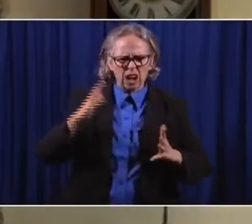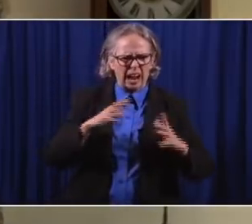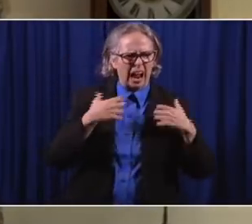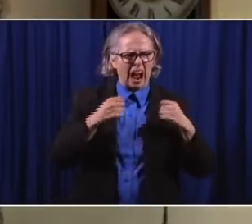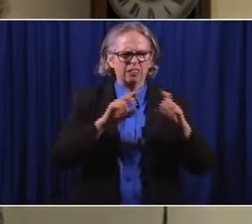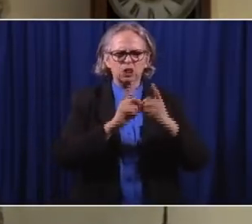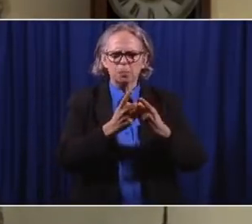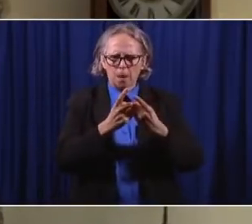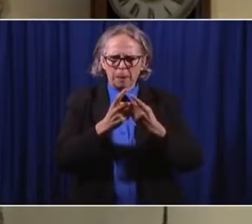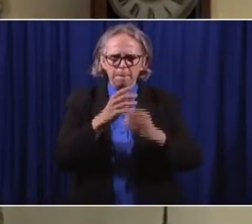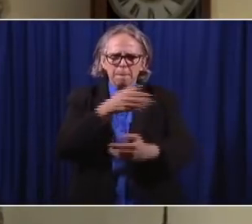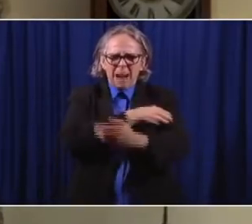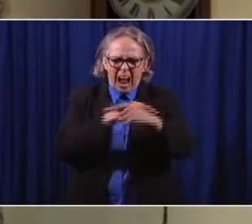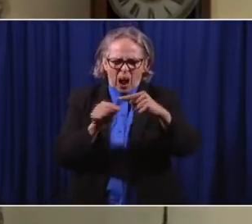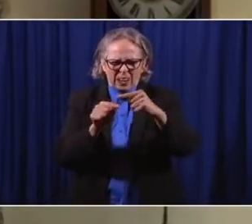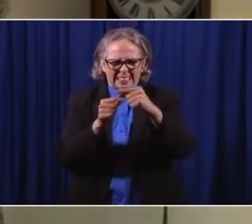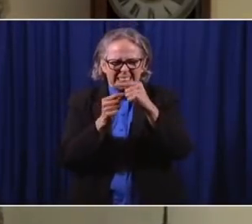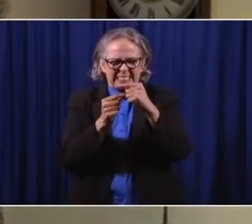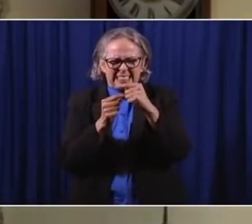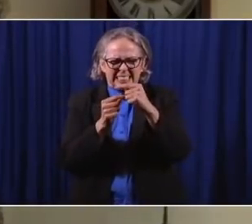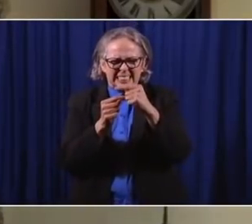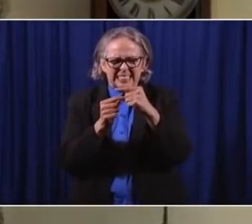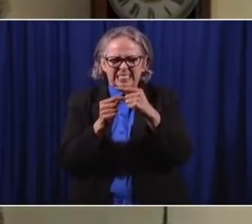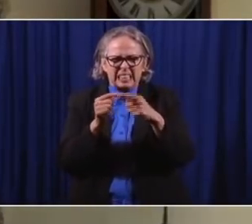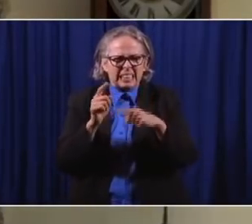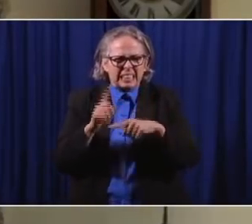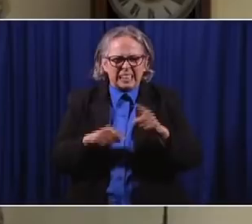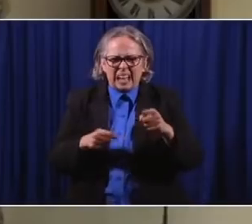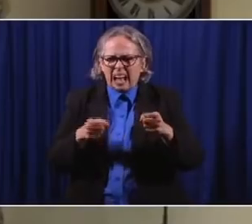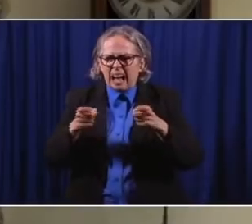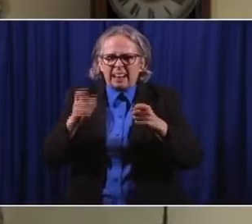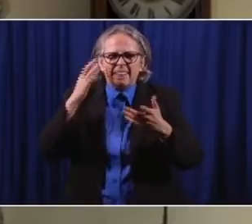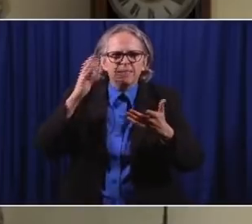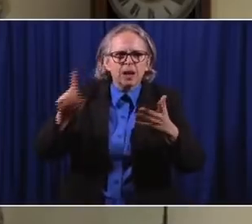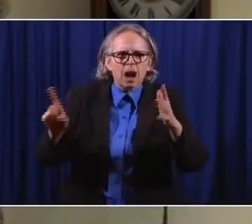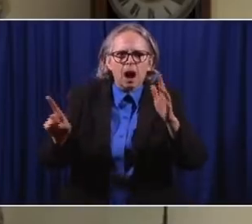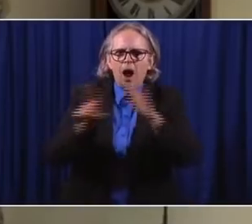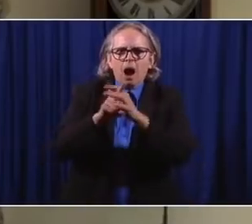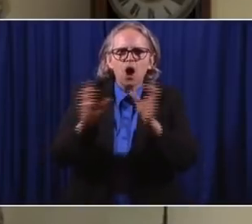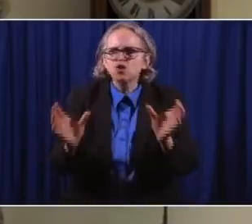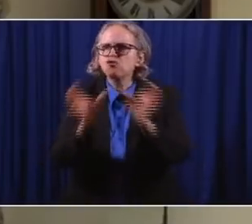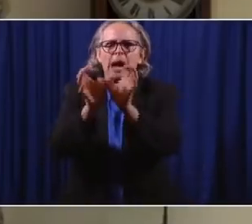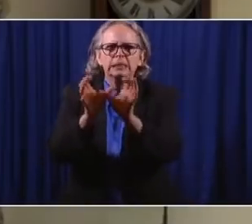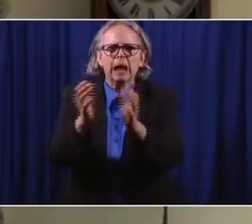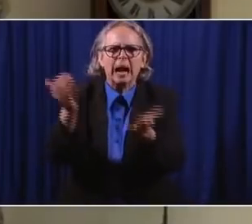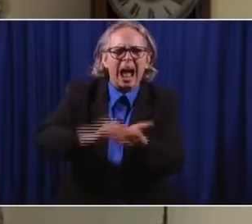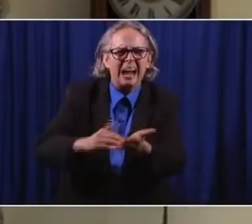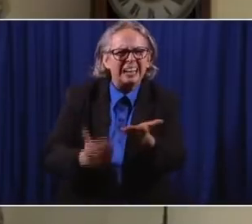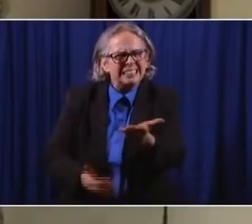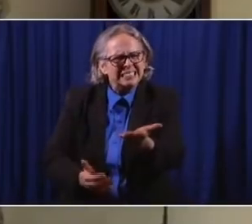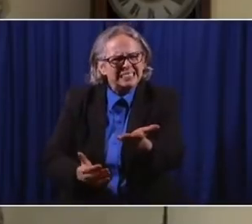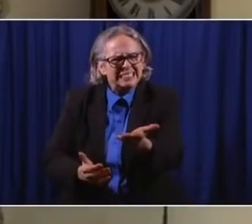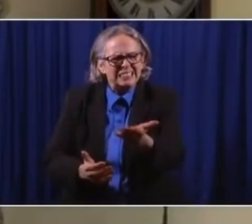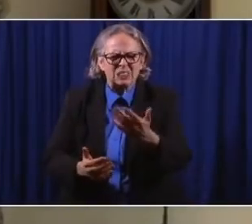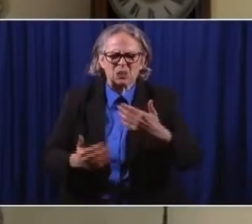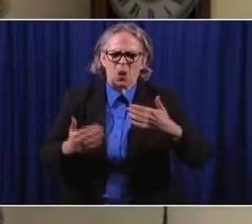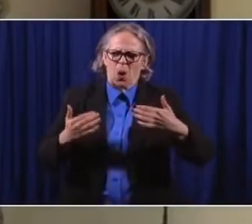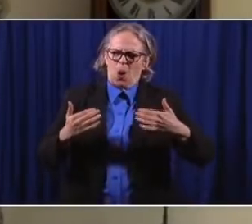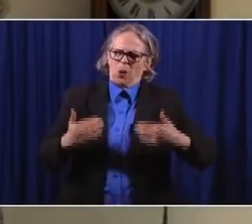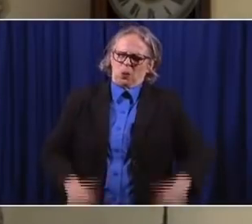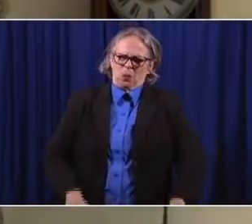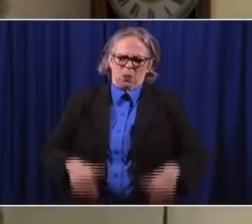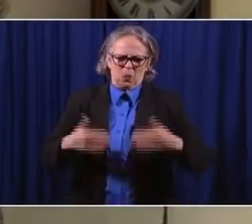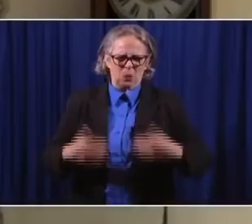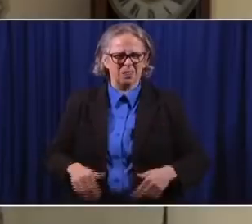to deal with whatever the emerging crisis is. And more importantly, it would not be in the best interest